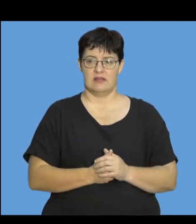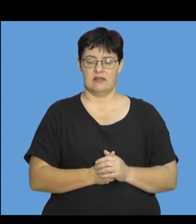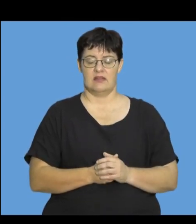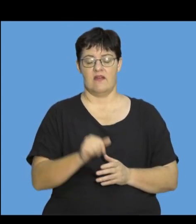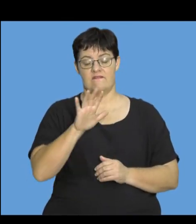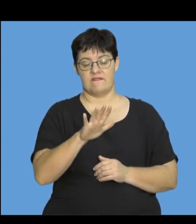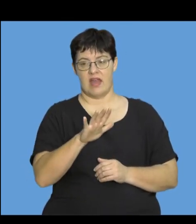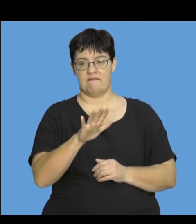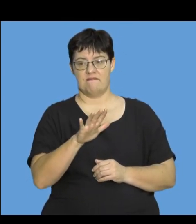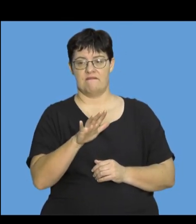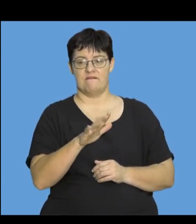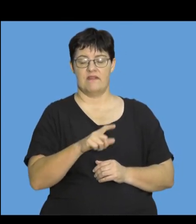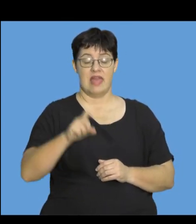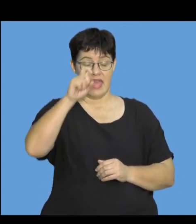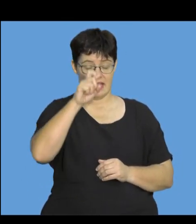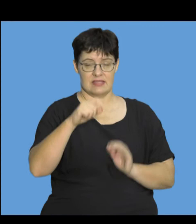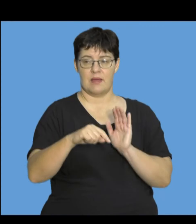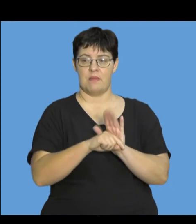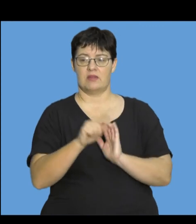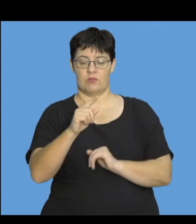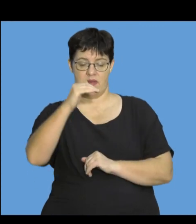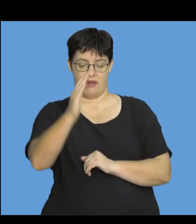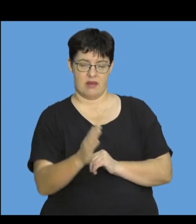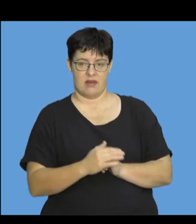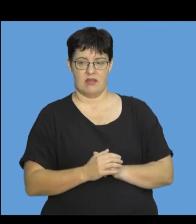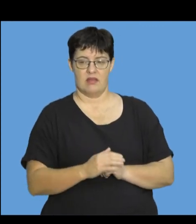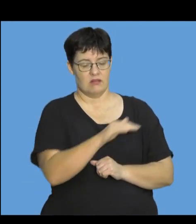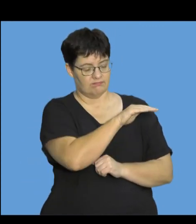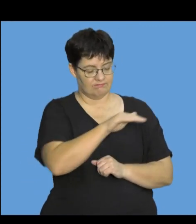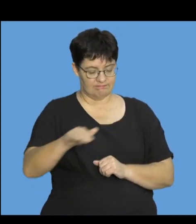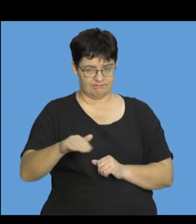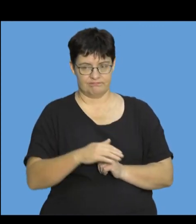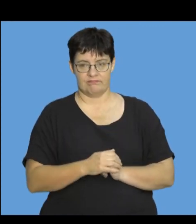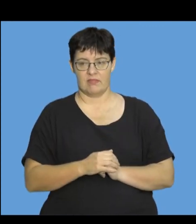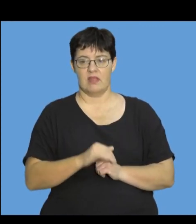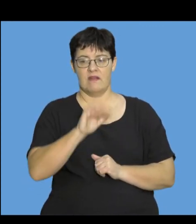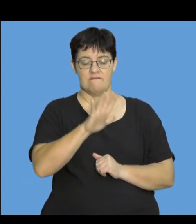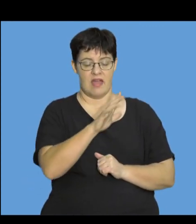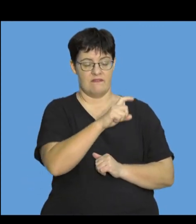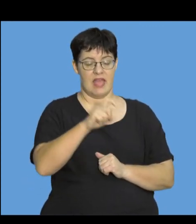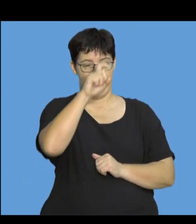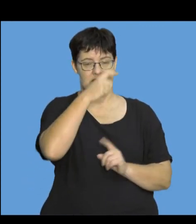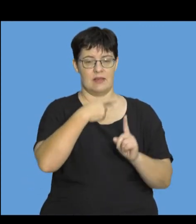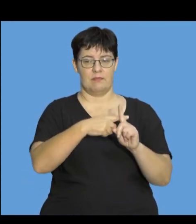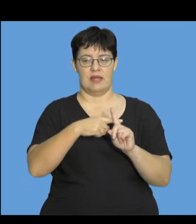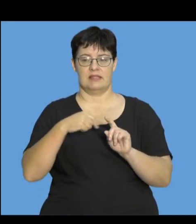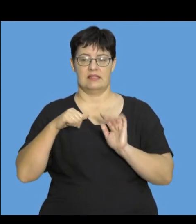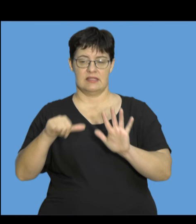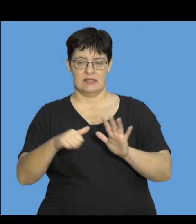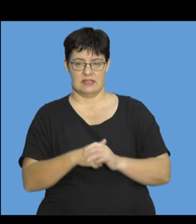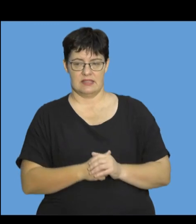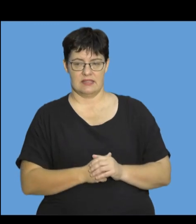6 into 5 to the exponent of x minus 1, all divided by 5